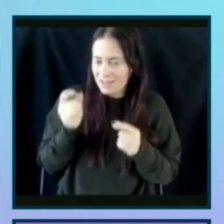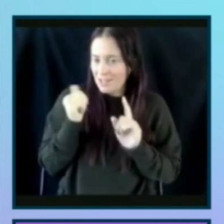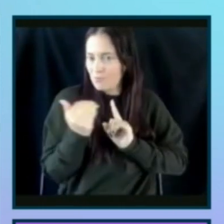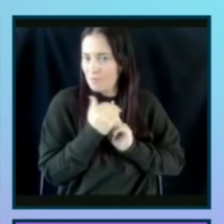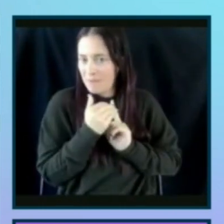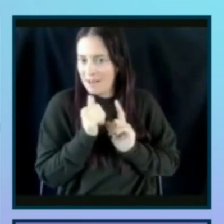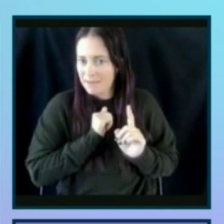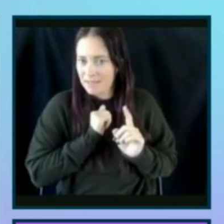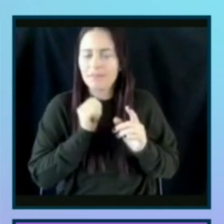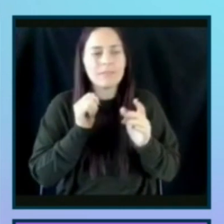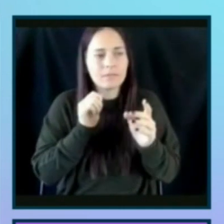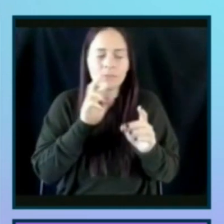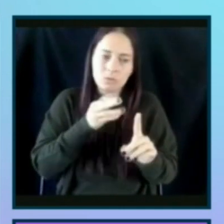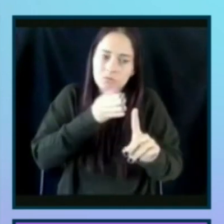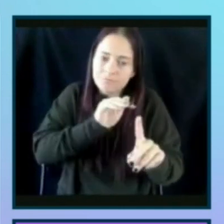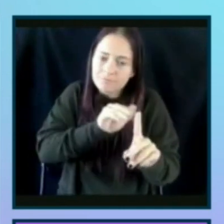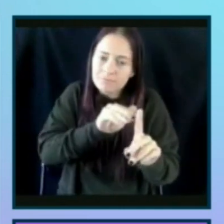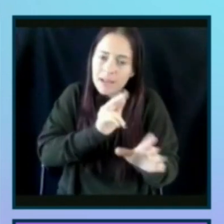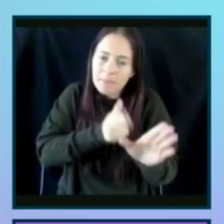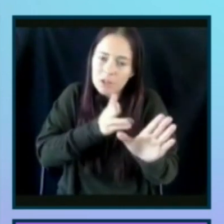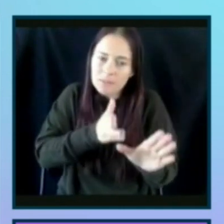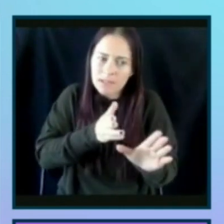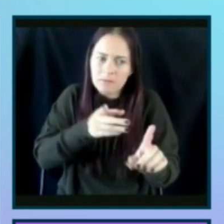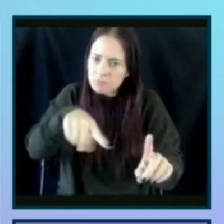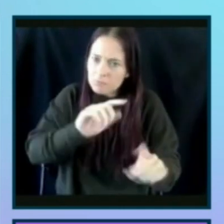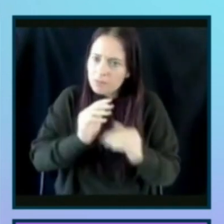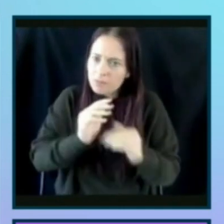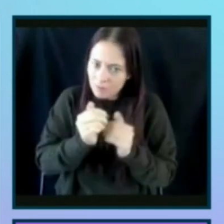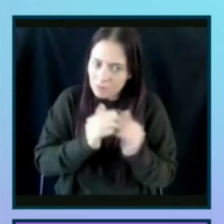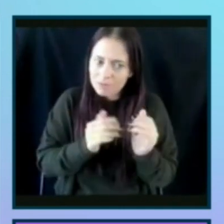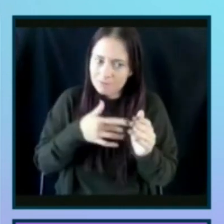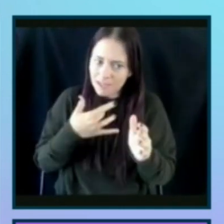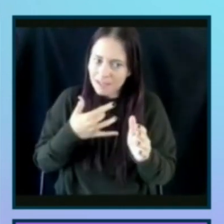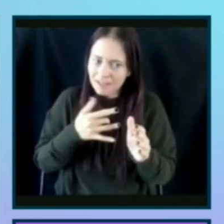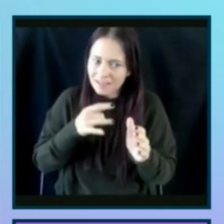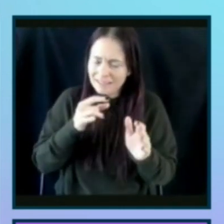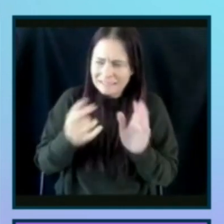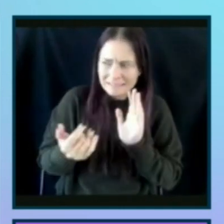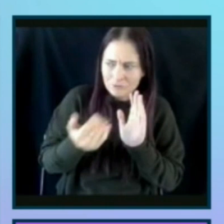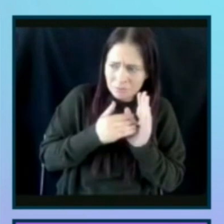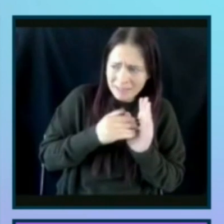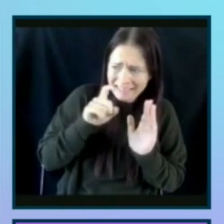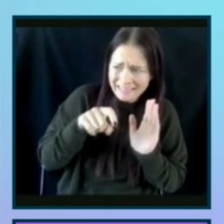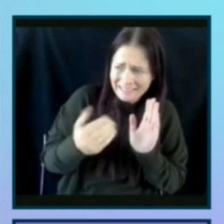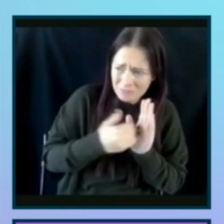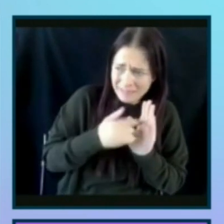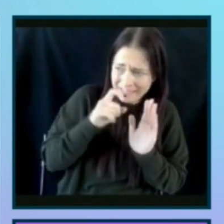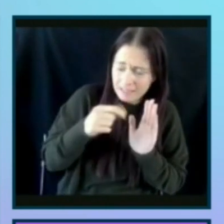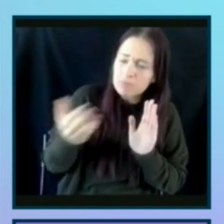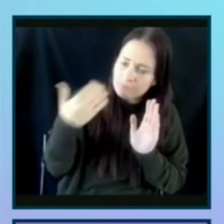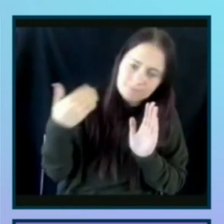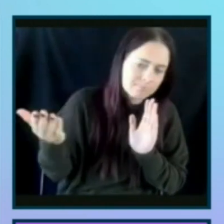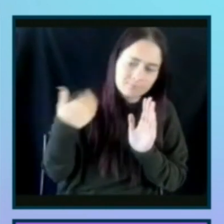sure is the participants are comfortable and know that they can ask as many times as they want to have you repeat those instructions.